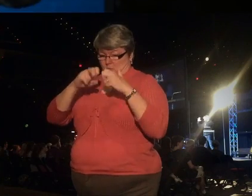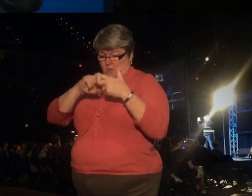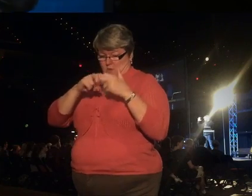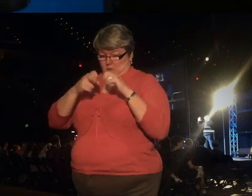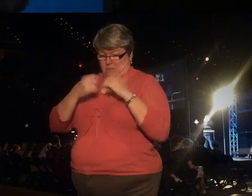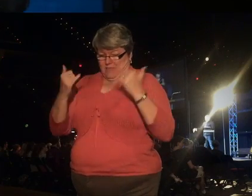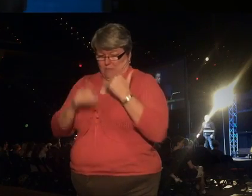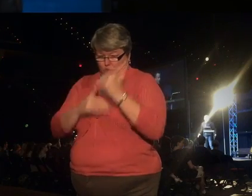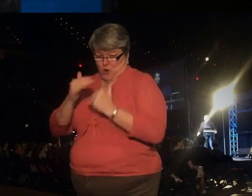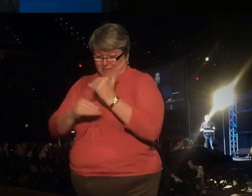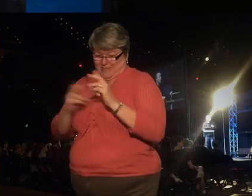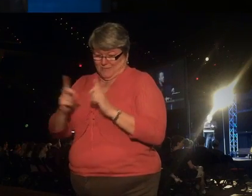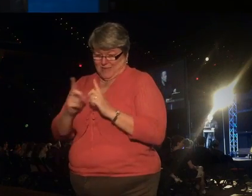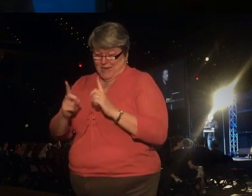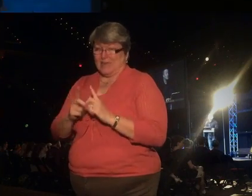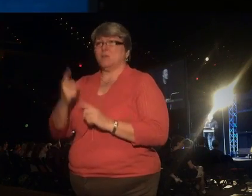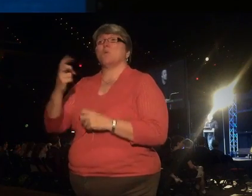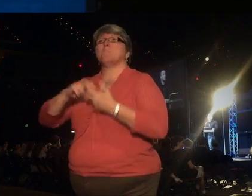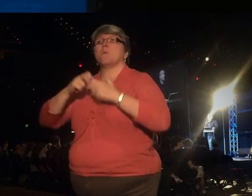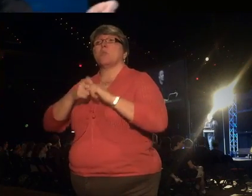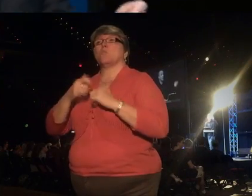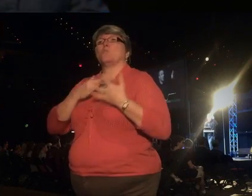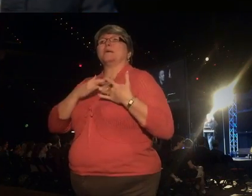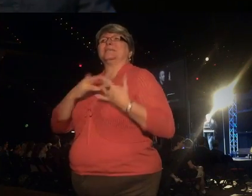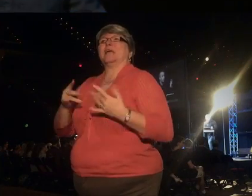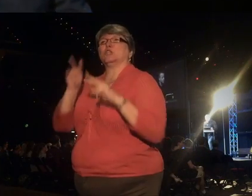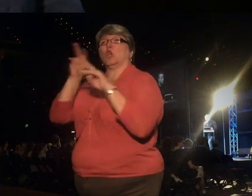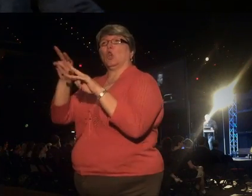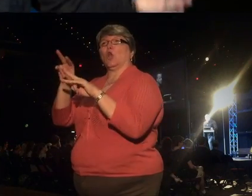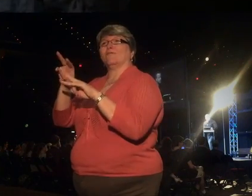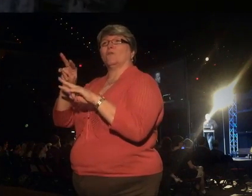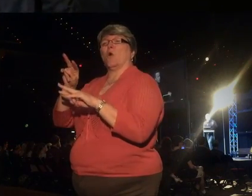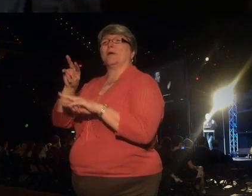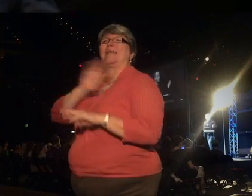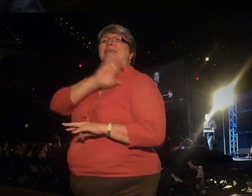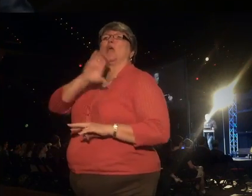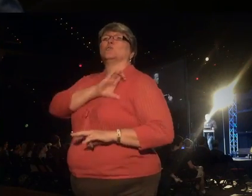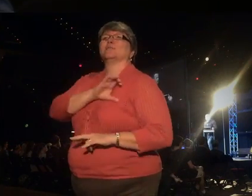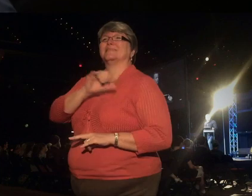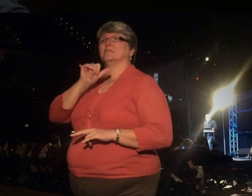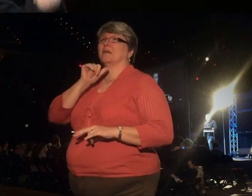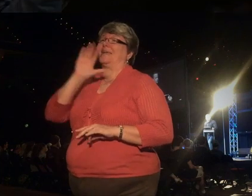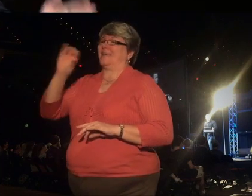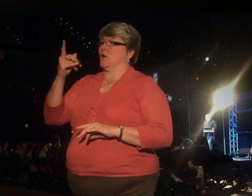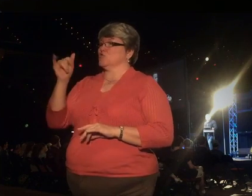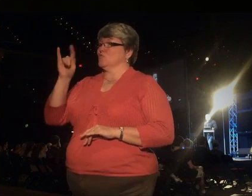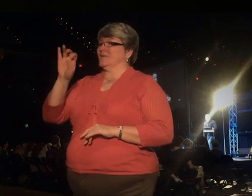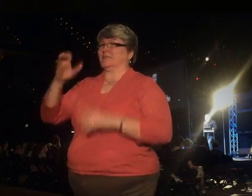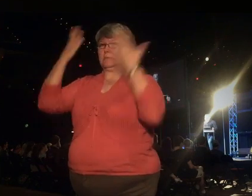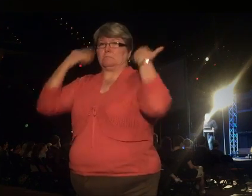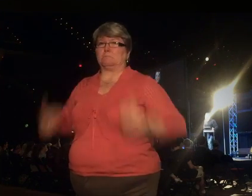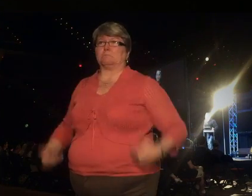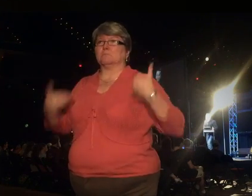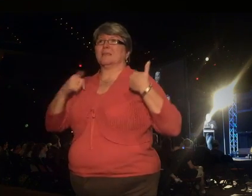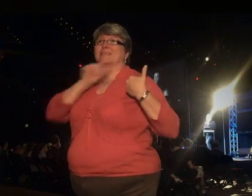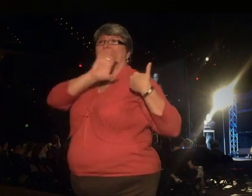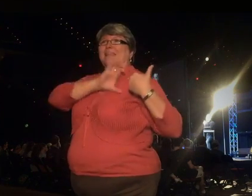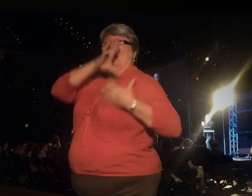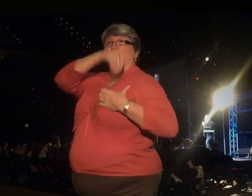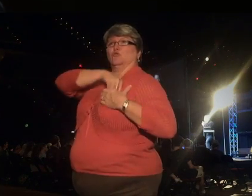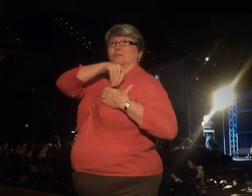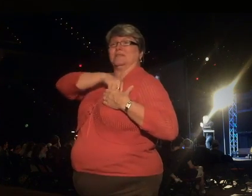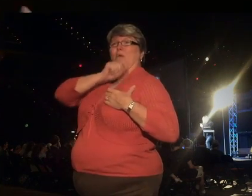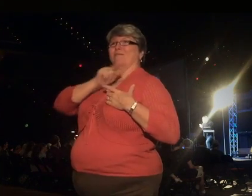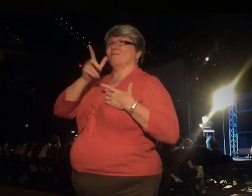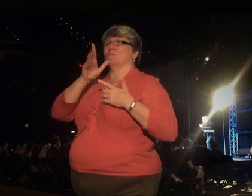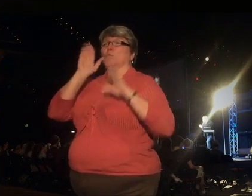modern problems in this process of dating tonight, is that we tend to look for characteristics rather than character. We tend to